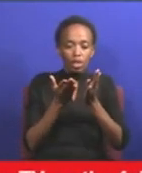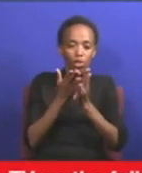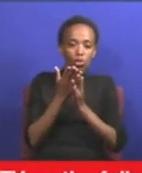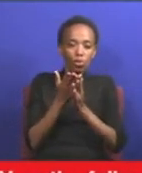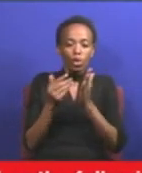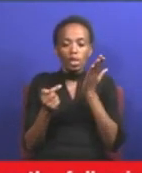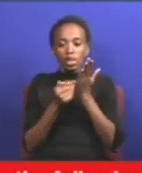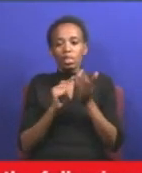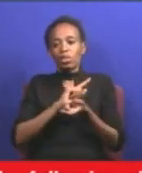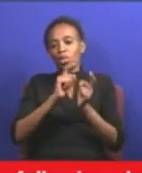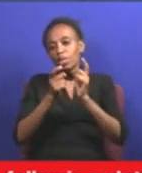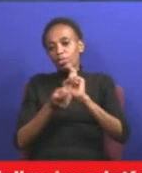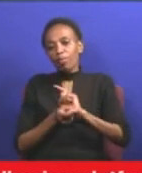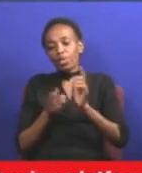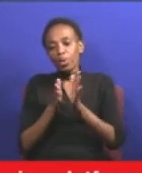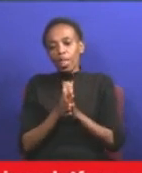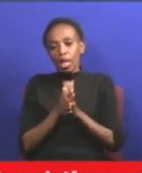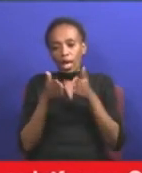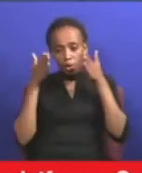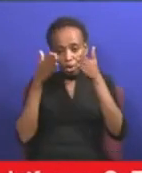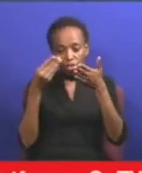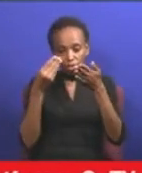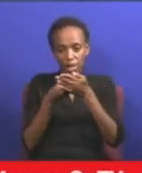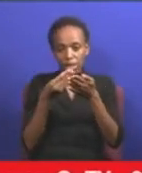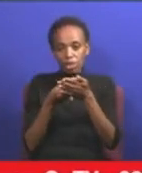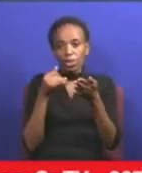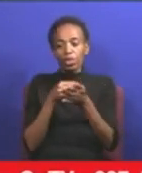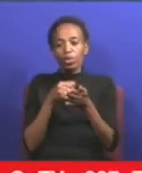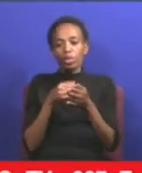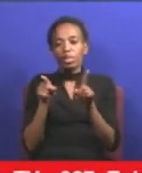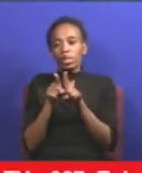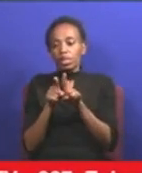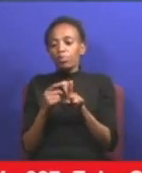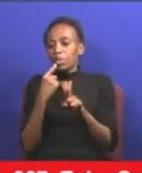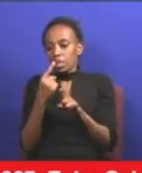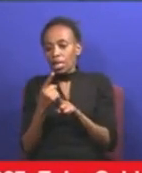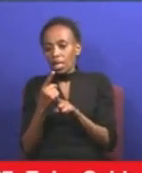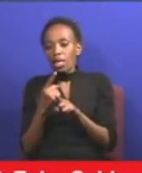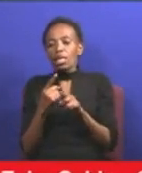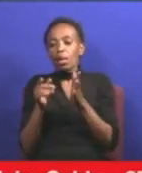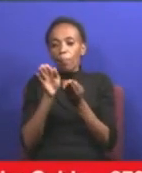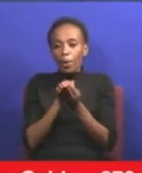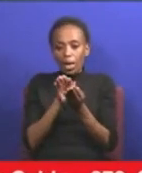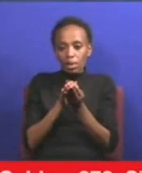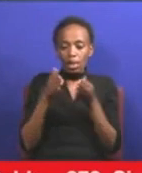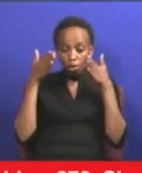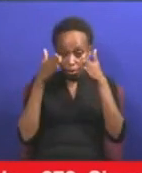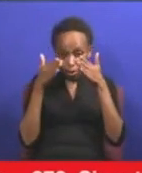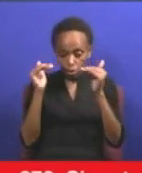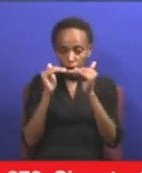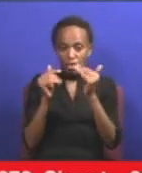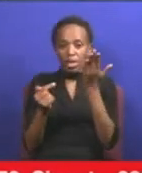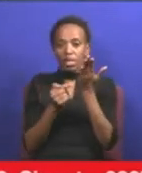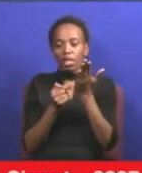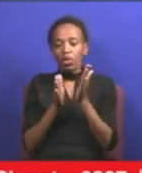digital transformation and drive financial inclusion. Omar further affirmed the bank's commitment to leveraging technology